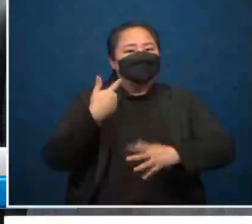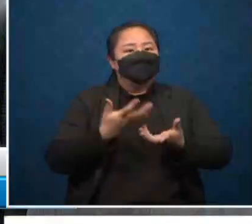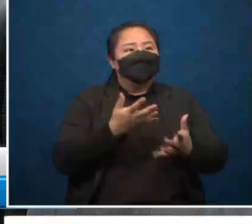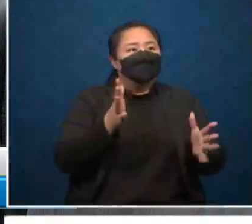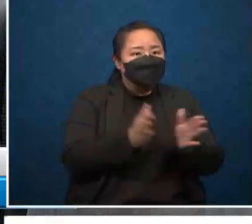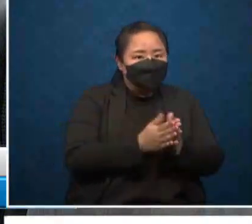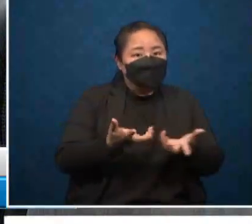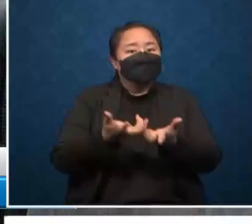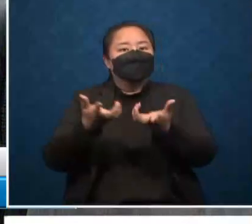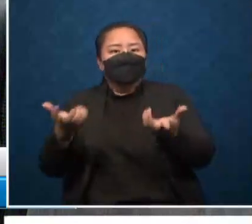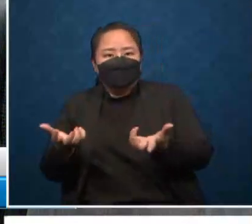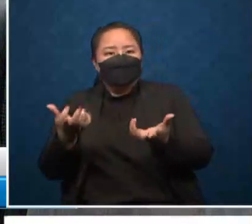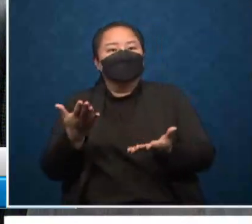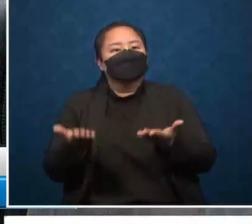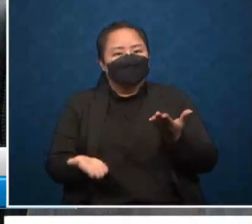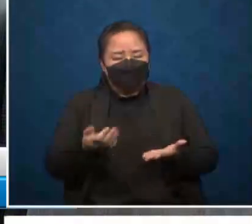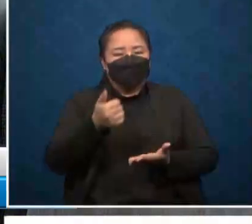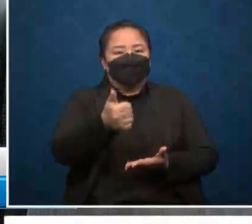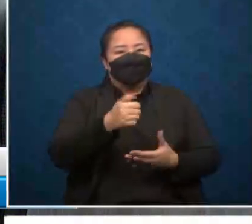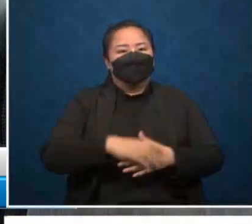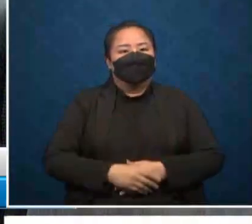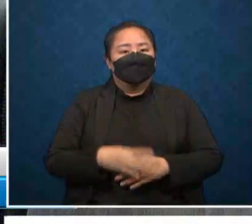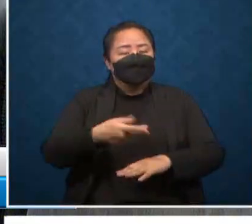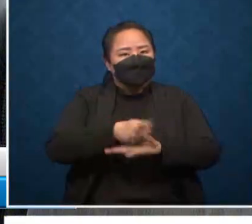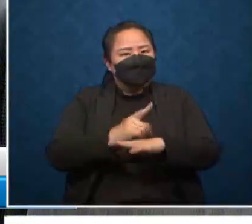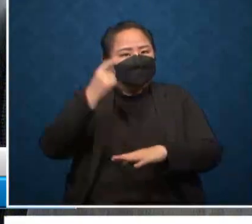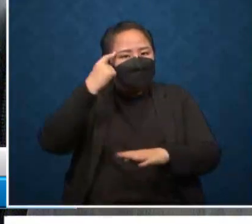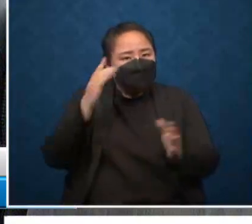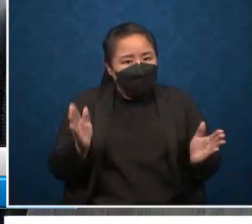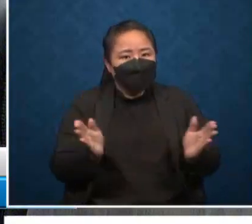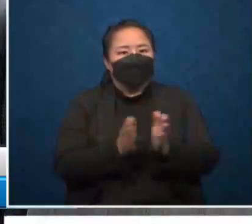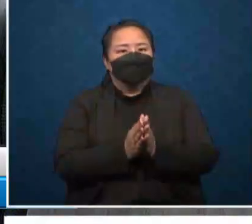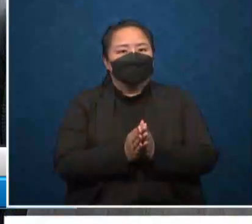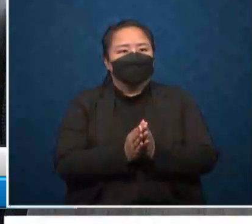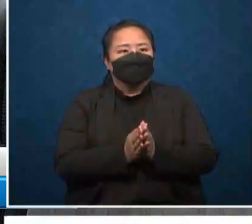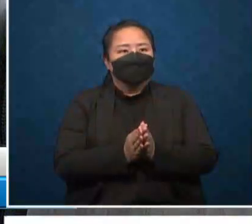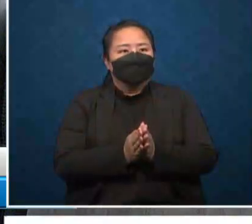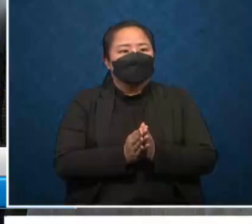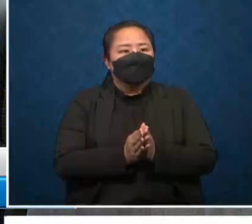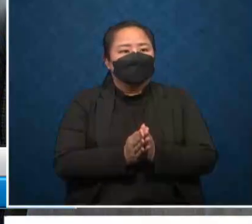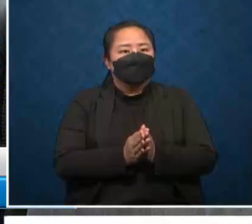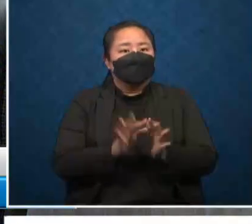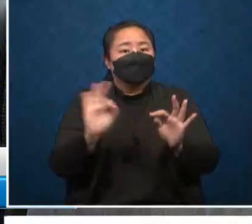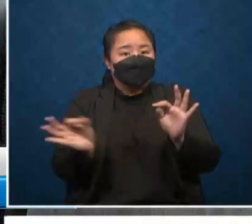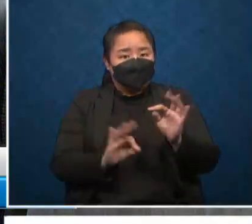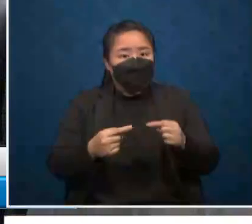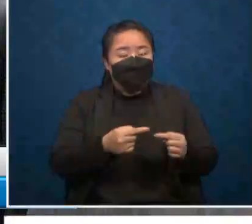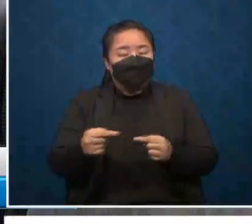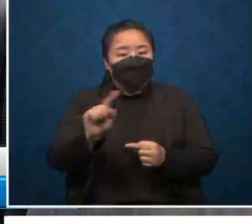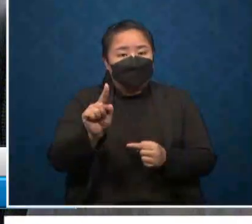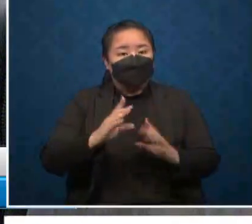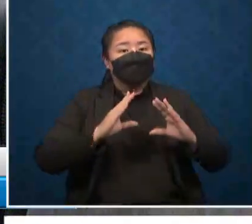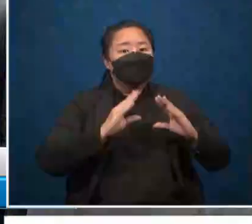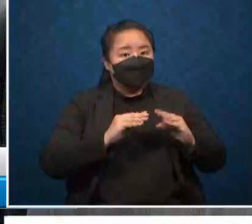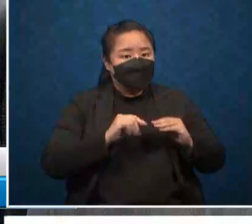And the more important thing is if the Lord has to always to always to have He also says, if the